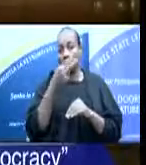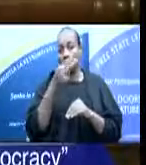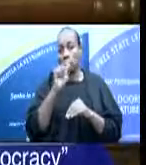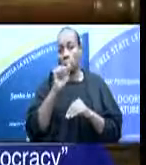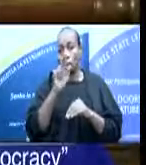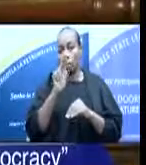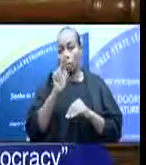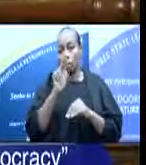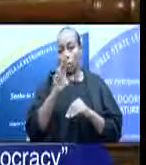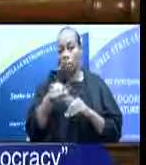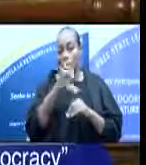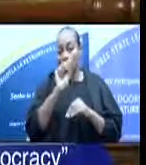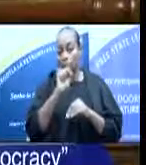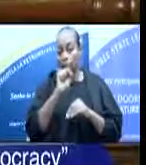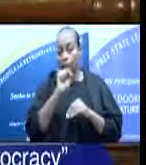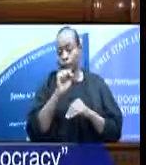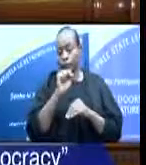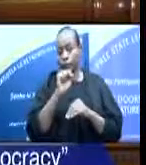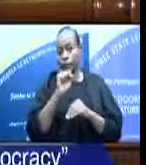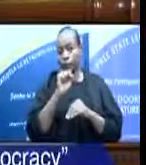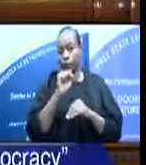Switch off the mic.